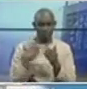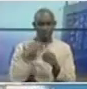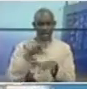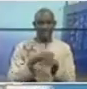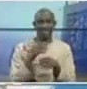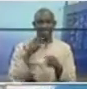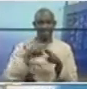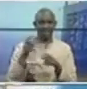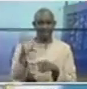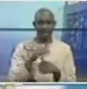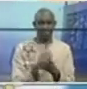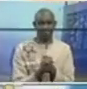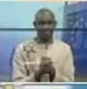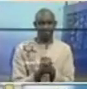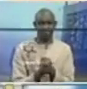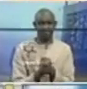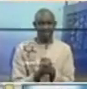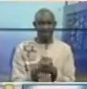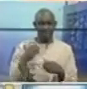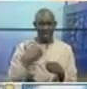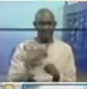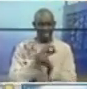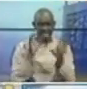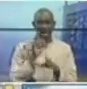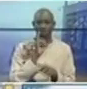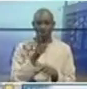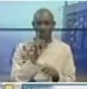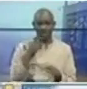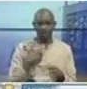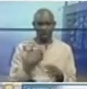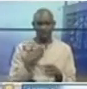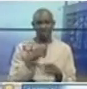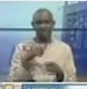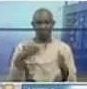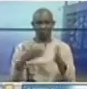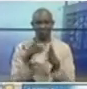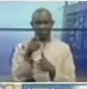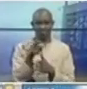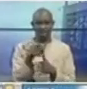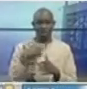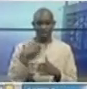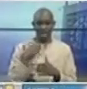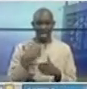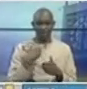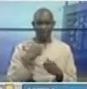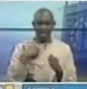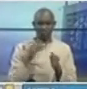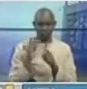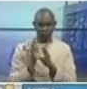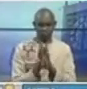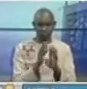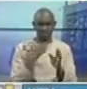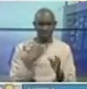seat. To send out a clear warning to our detractors that we shall neither be cowed